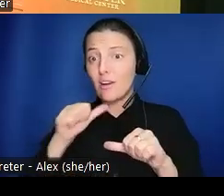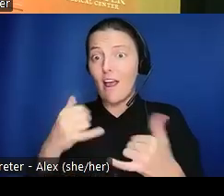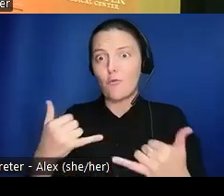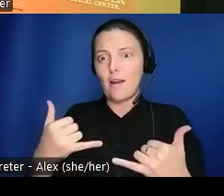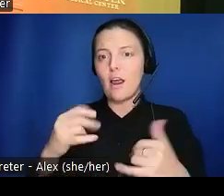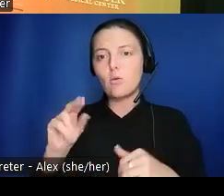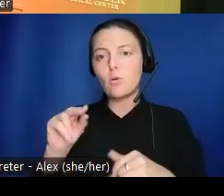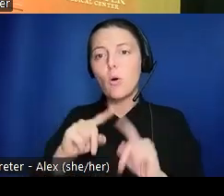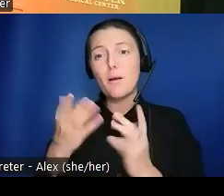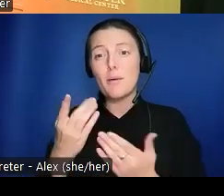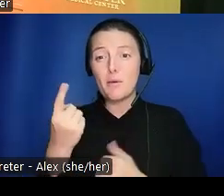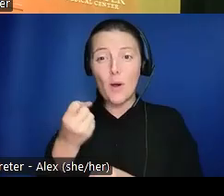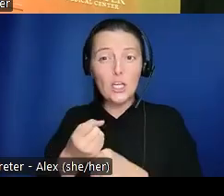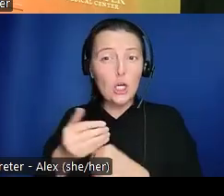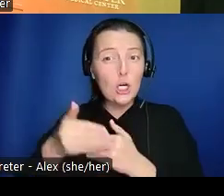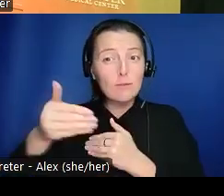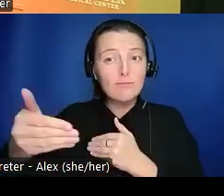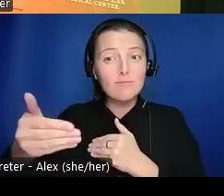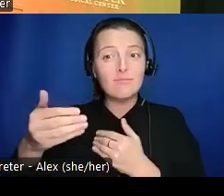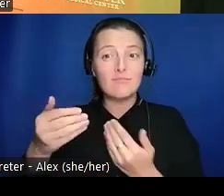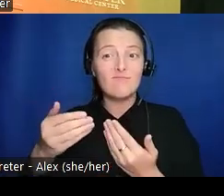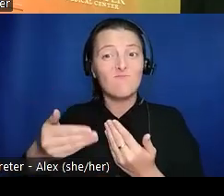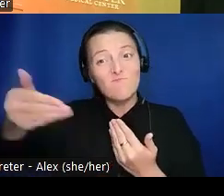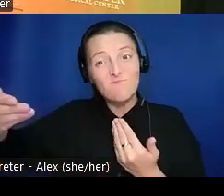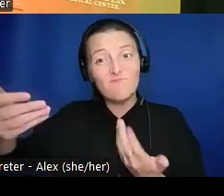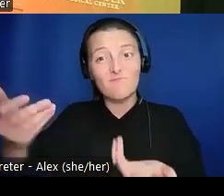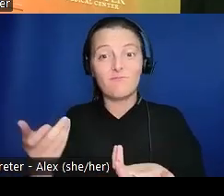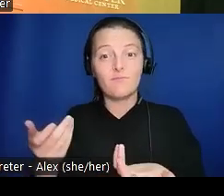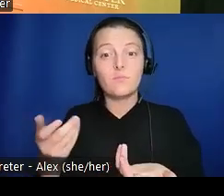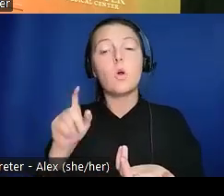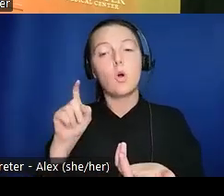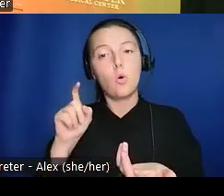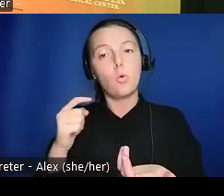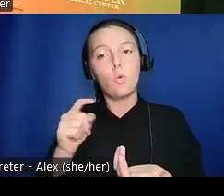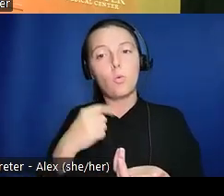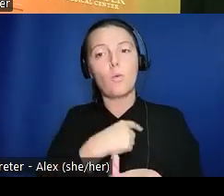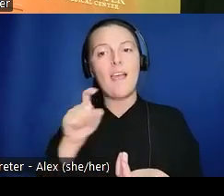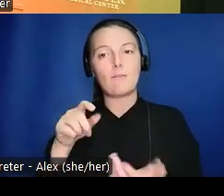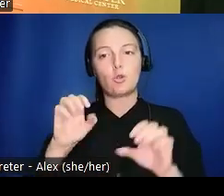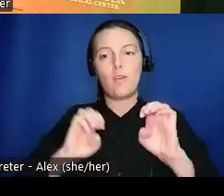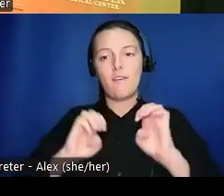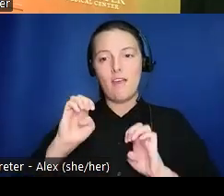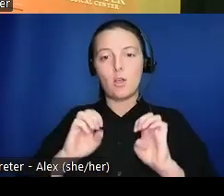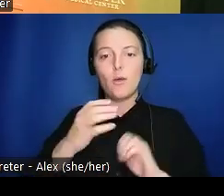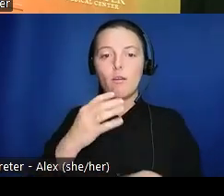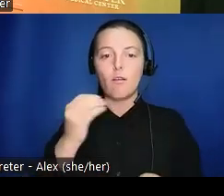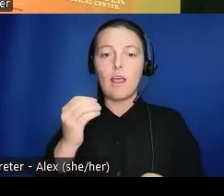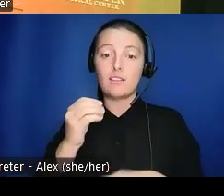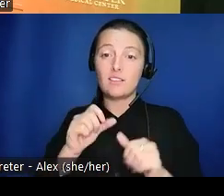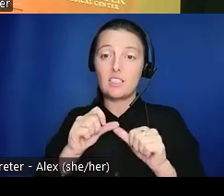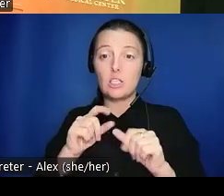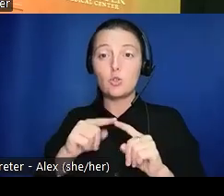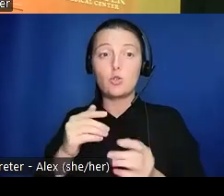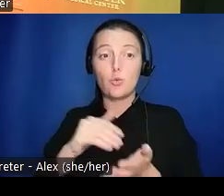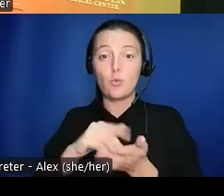we will have to evaluate, continue to reaffirm our identity as academic clinical department and continue to stress